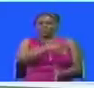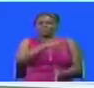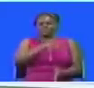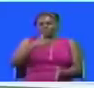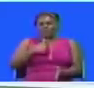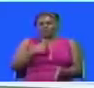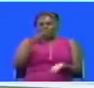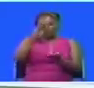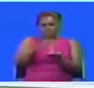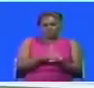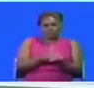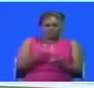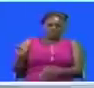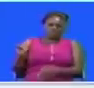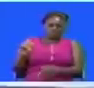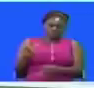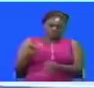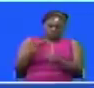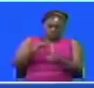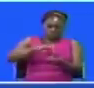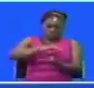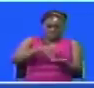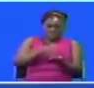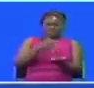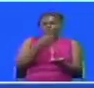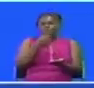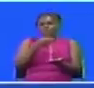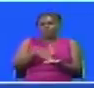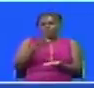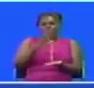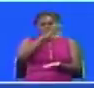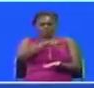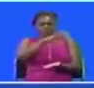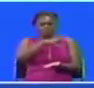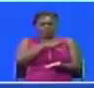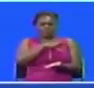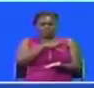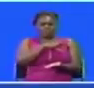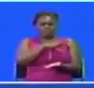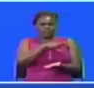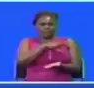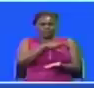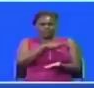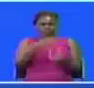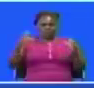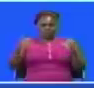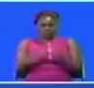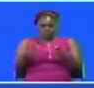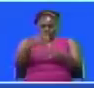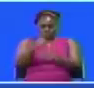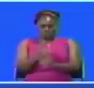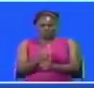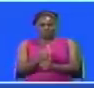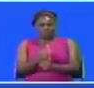managed to reduce exploitation by middlemen and increased their profit margins. The Rachiemo Honey Marketing